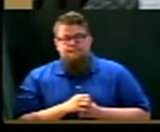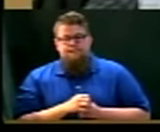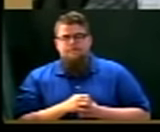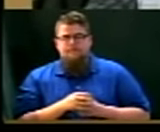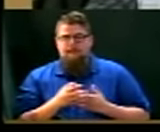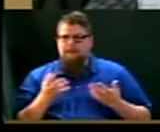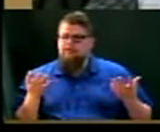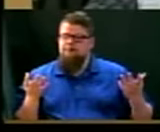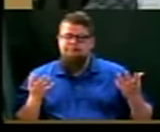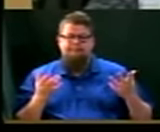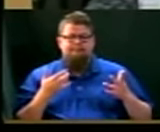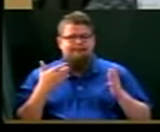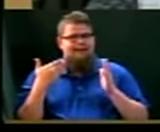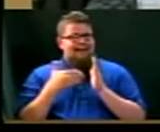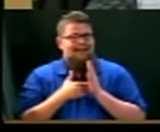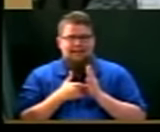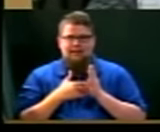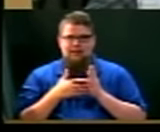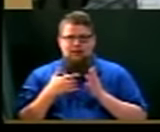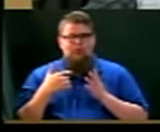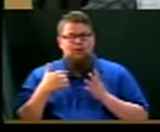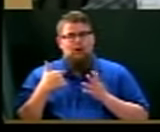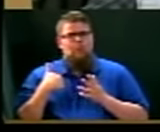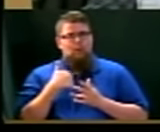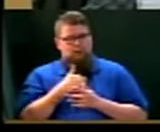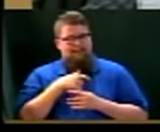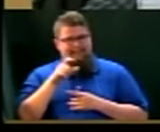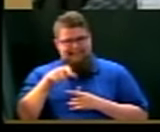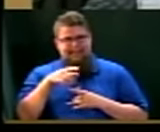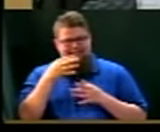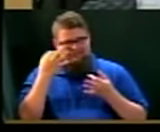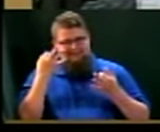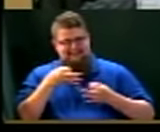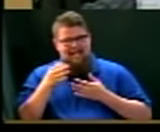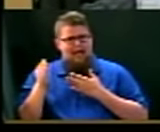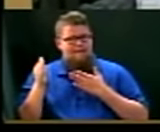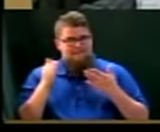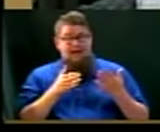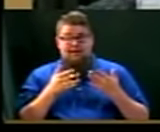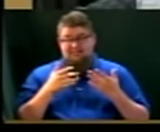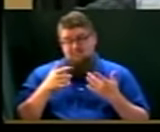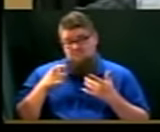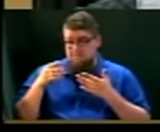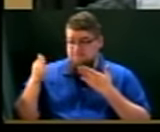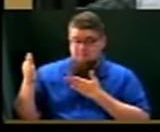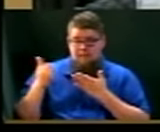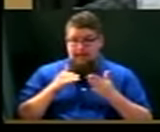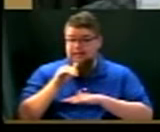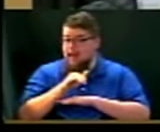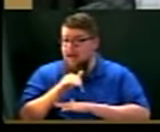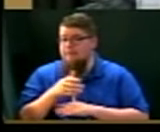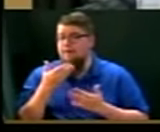But again, we do need to pick a plan, and I hope we can make one tonight to have